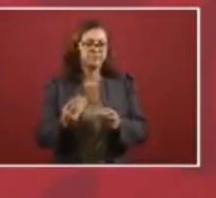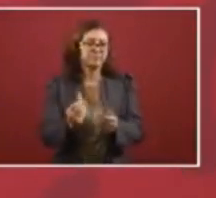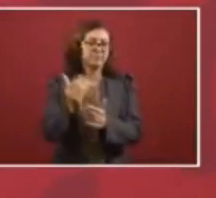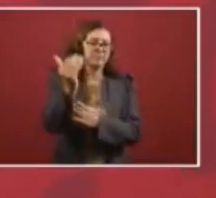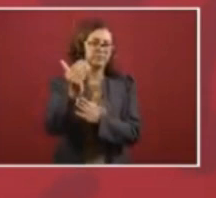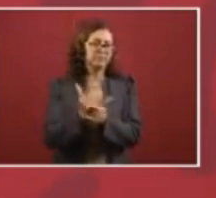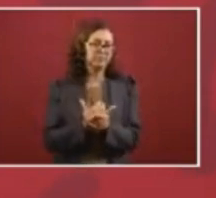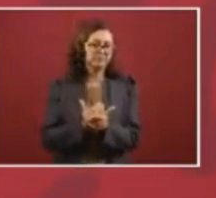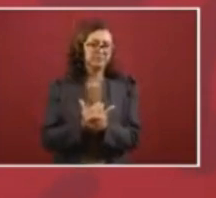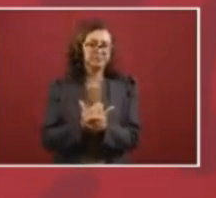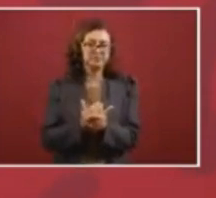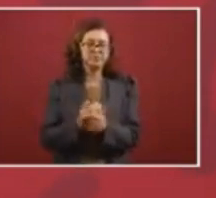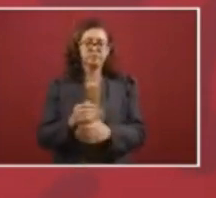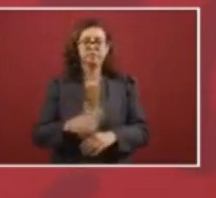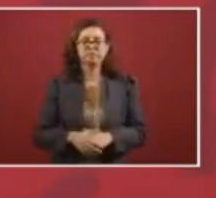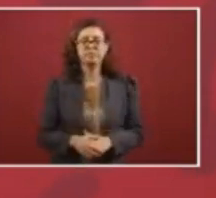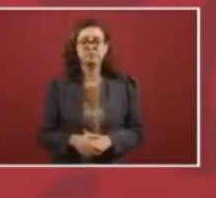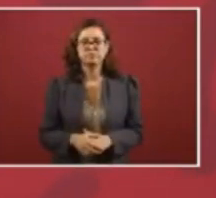$4,500 million